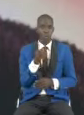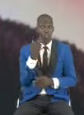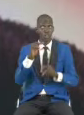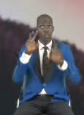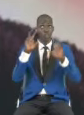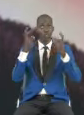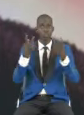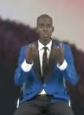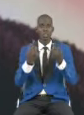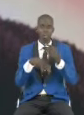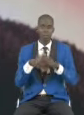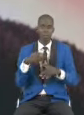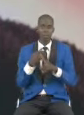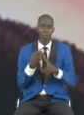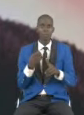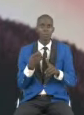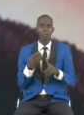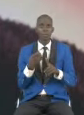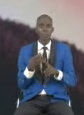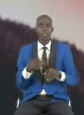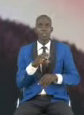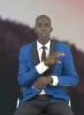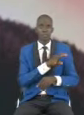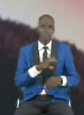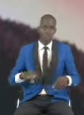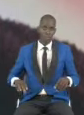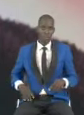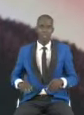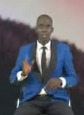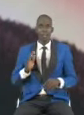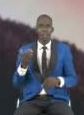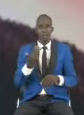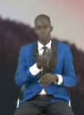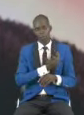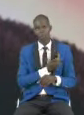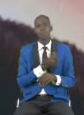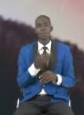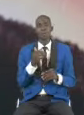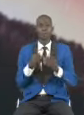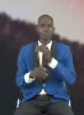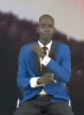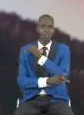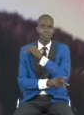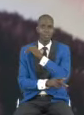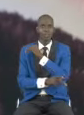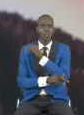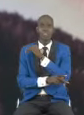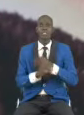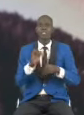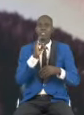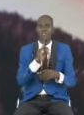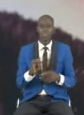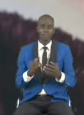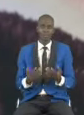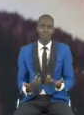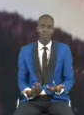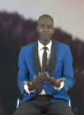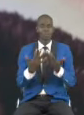from. Even Christ, our Passover, is sacrificed for